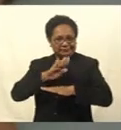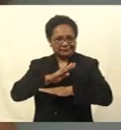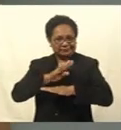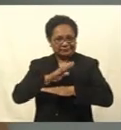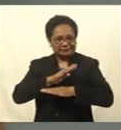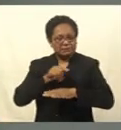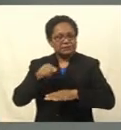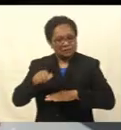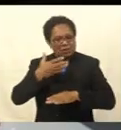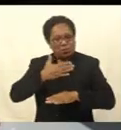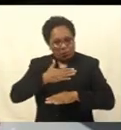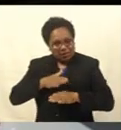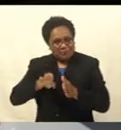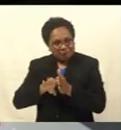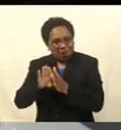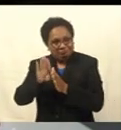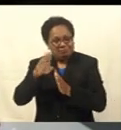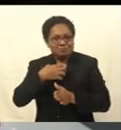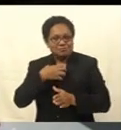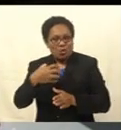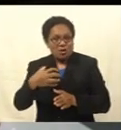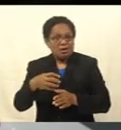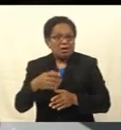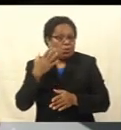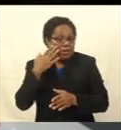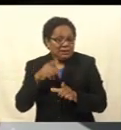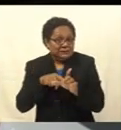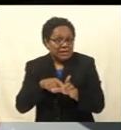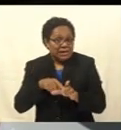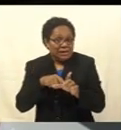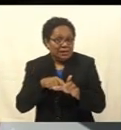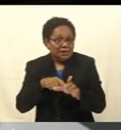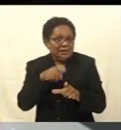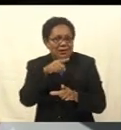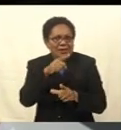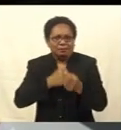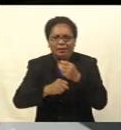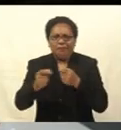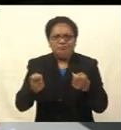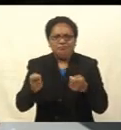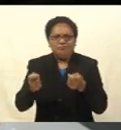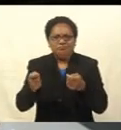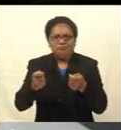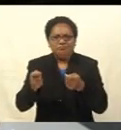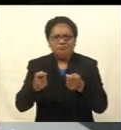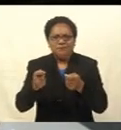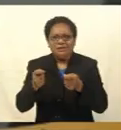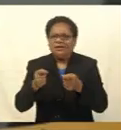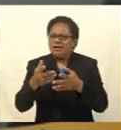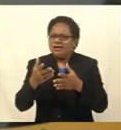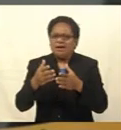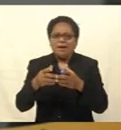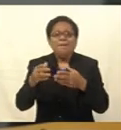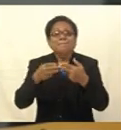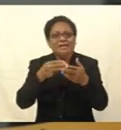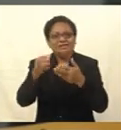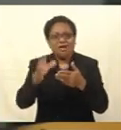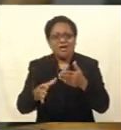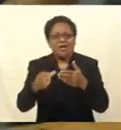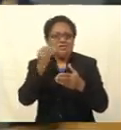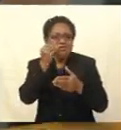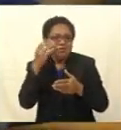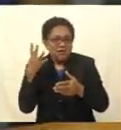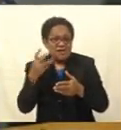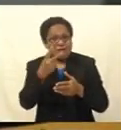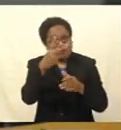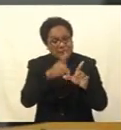his way up the ladder, and at a young age, he was managing a department at the supermarket. After 2 years, he